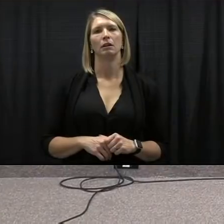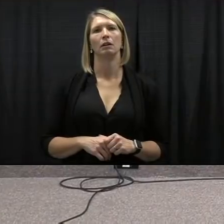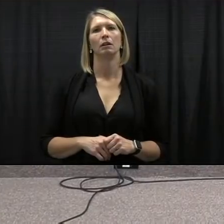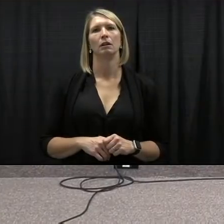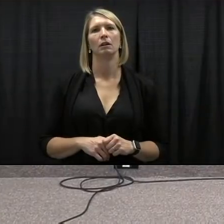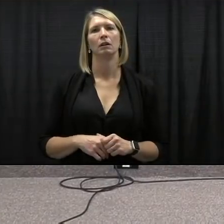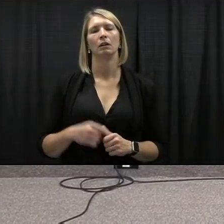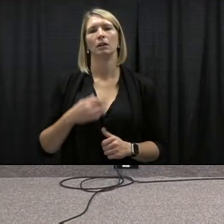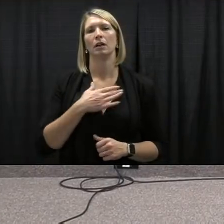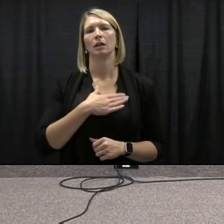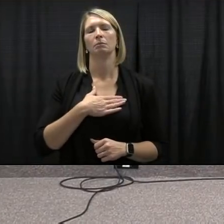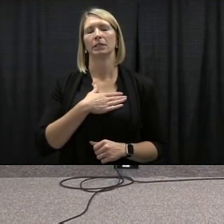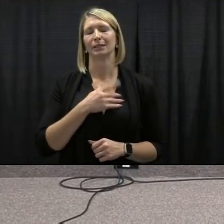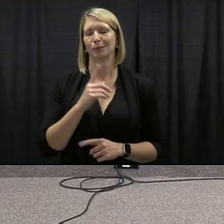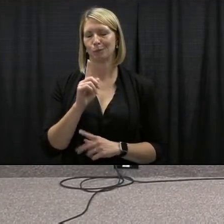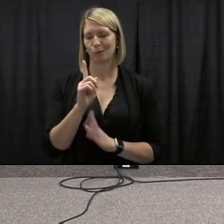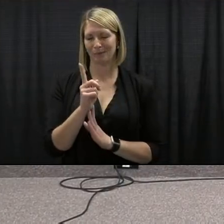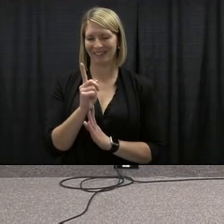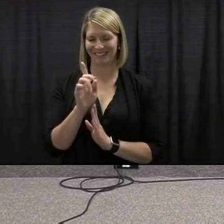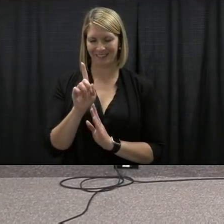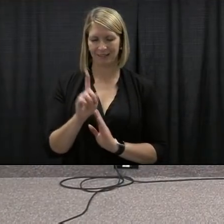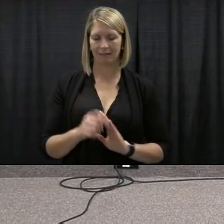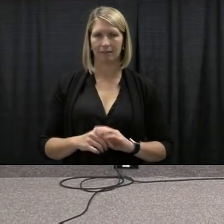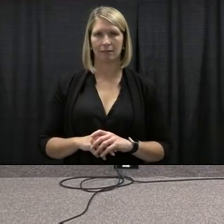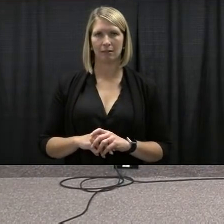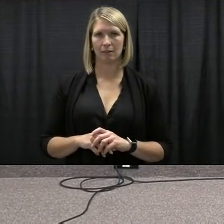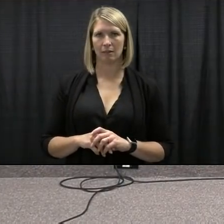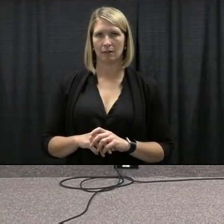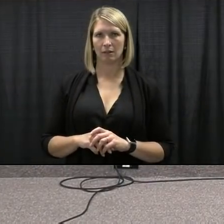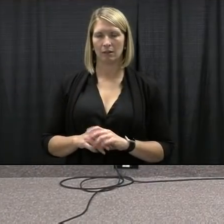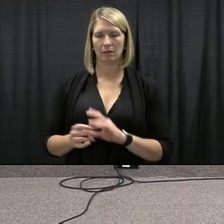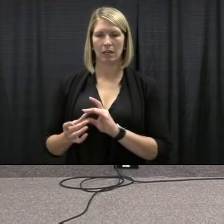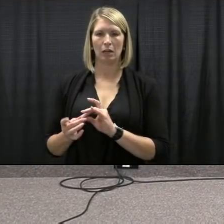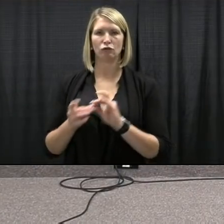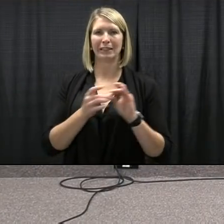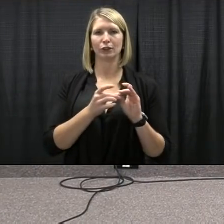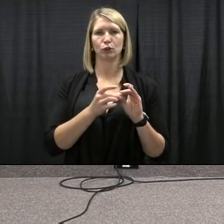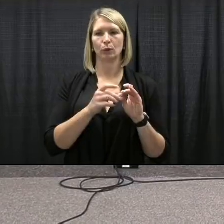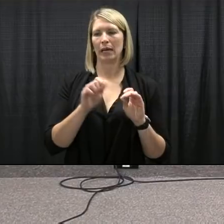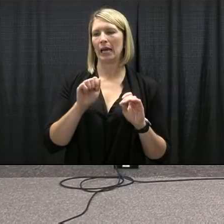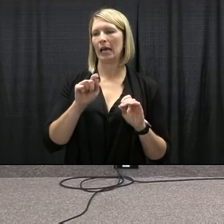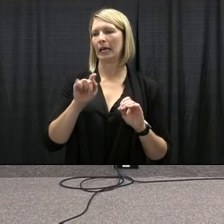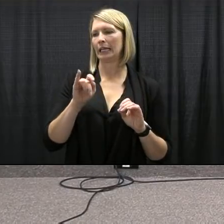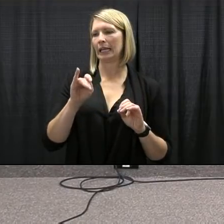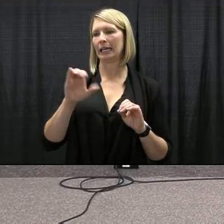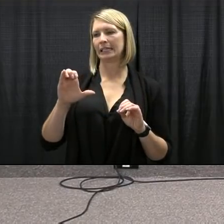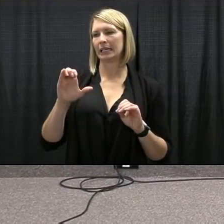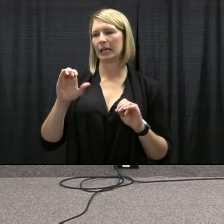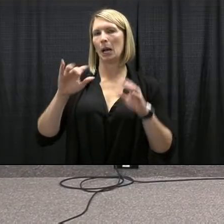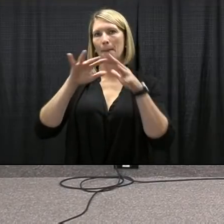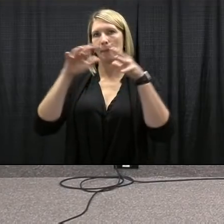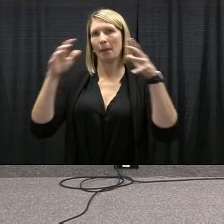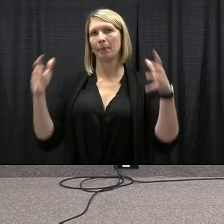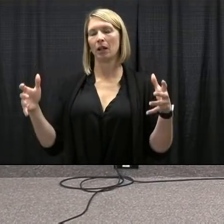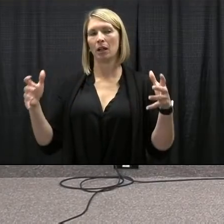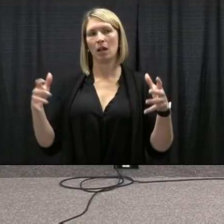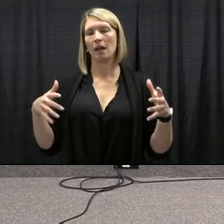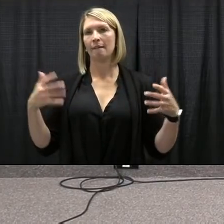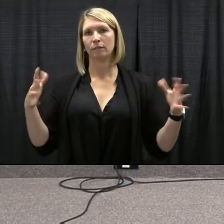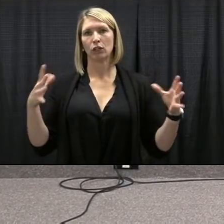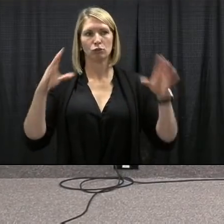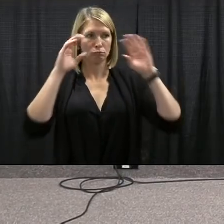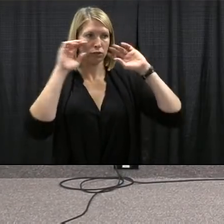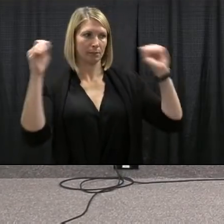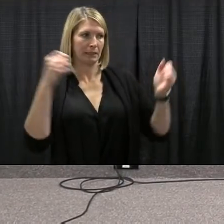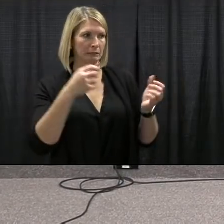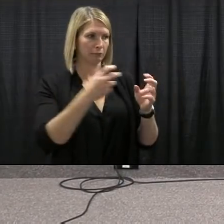Bear with me here for 1 second. In relation to the Atlantic bubble, did you have conversations with the other premiers about this, and